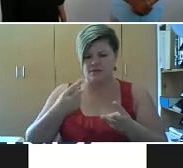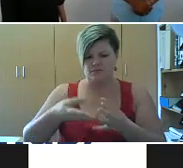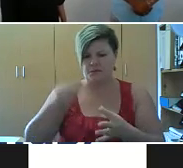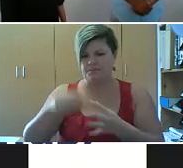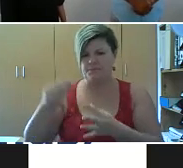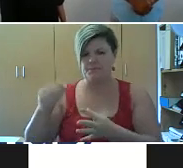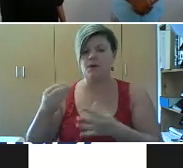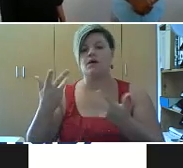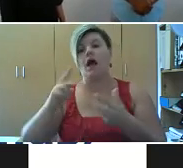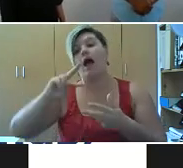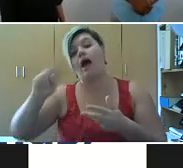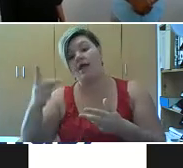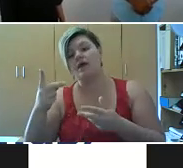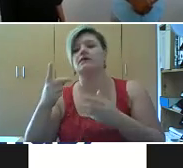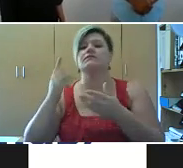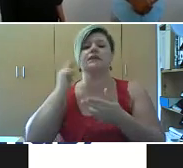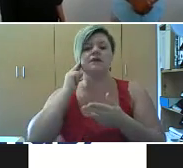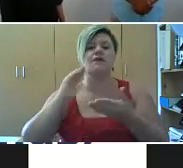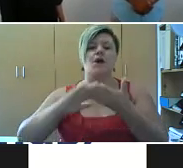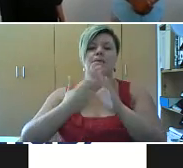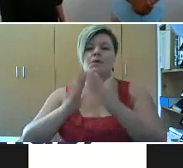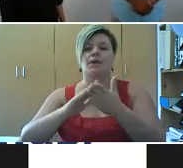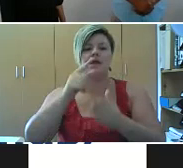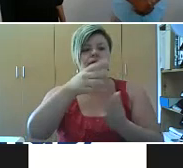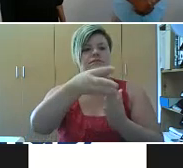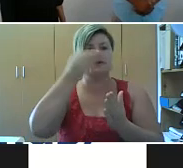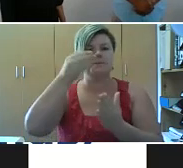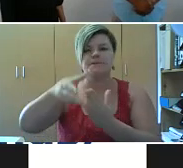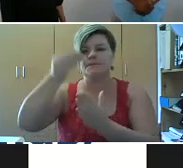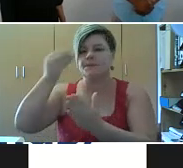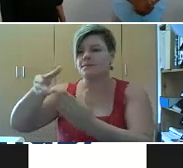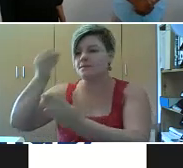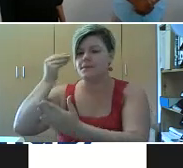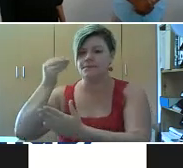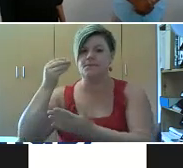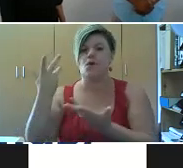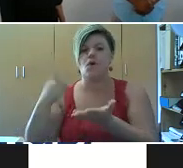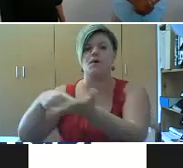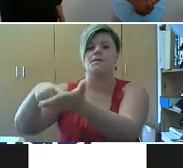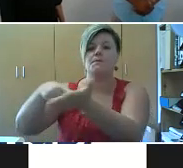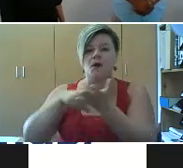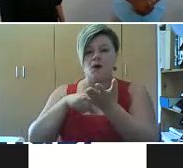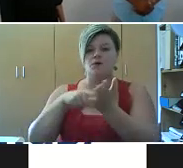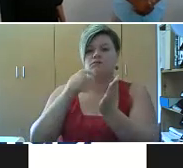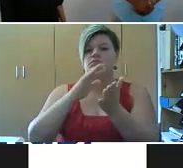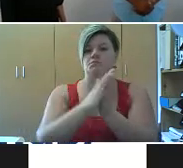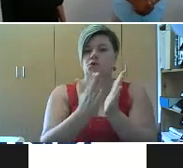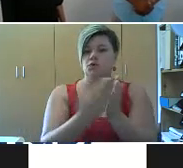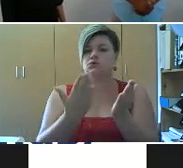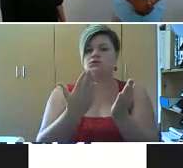on the deaf community around the school. Other schools, again, borrowed textbooks